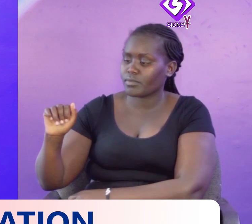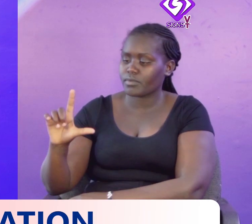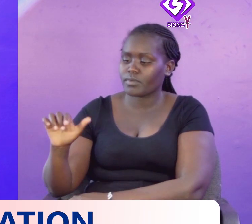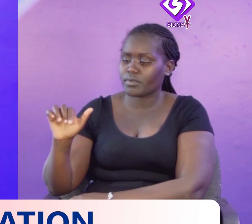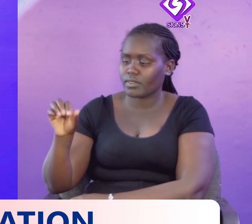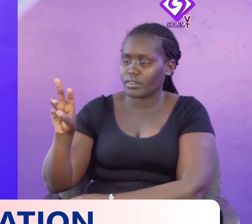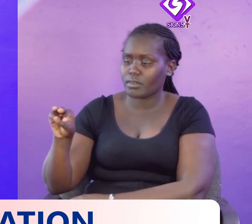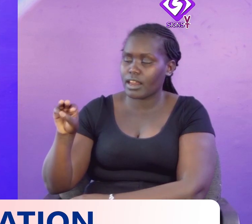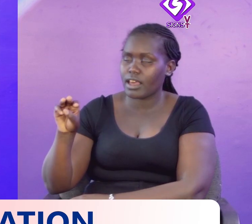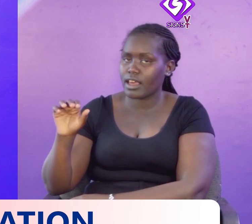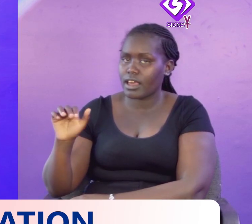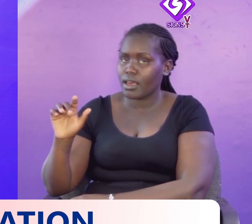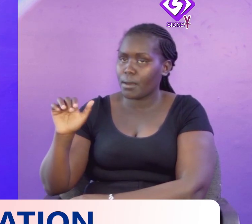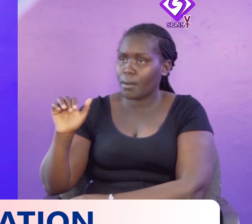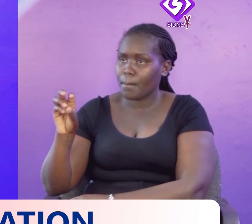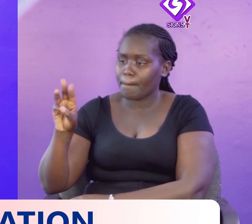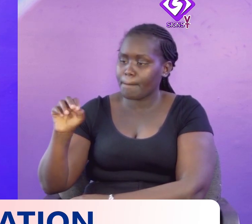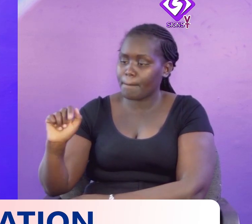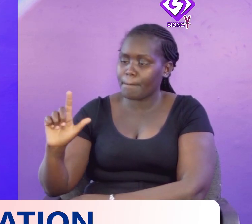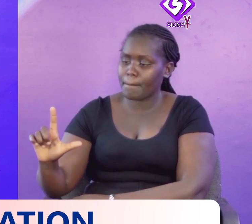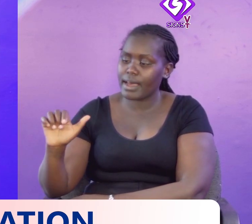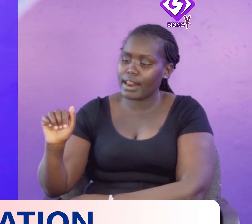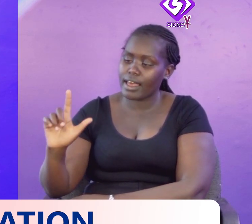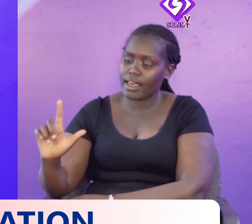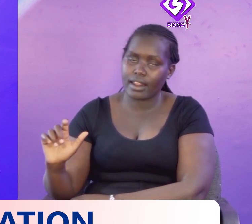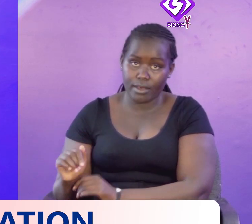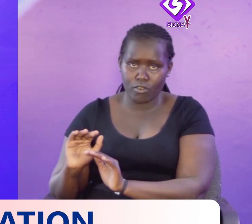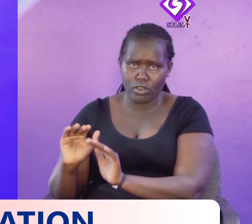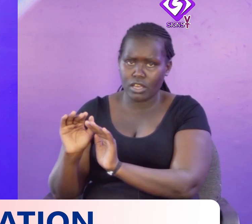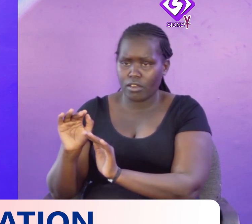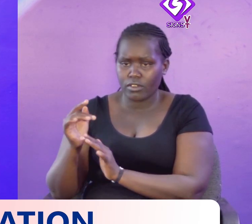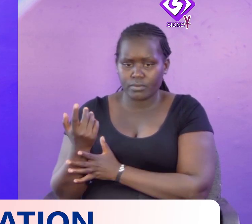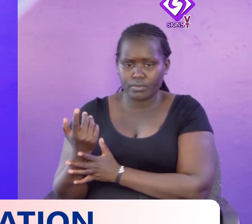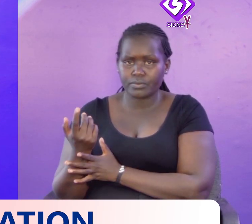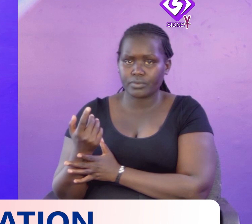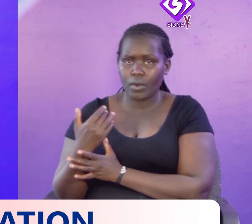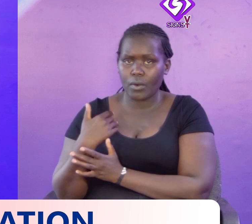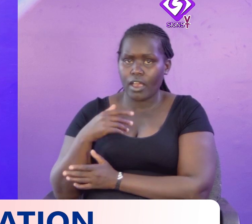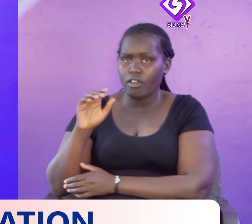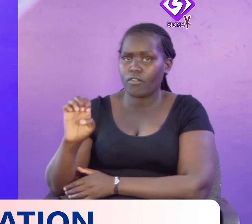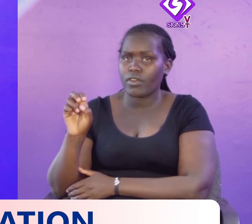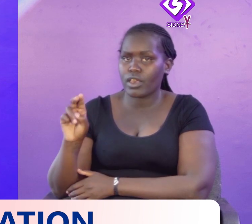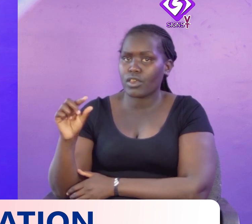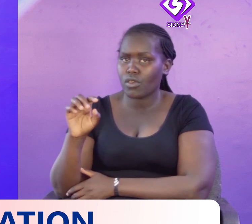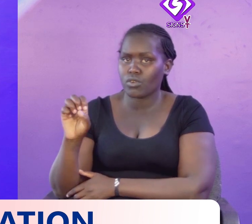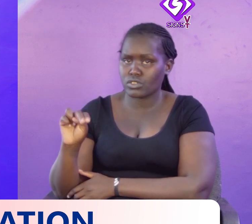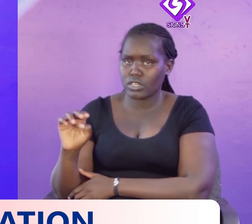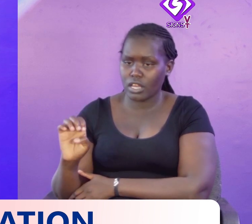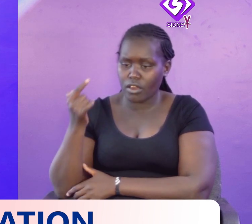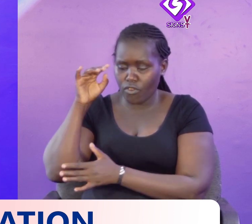for a united front. There is the issue of Eugene in the opposition. There's the issue